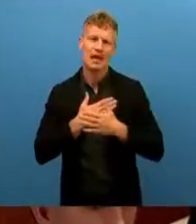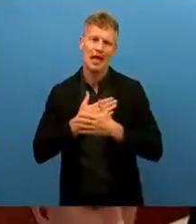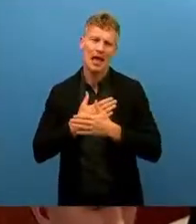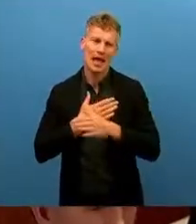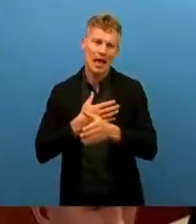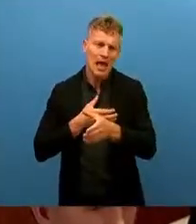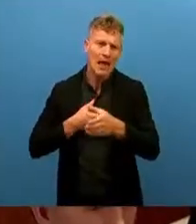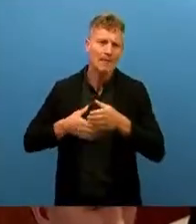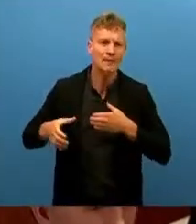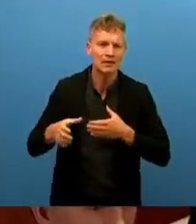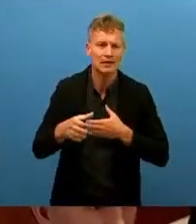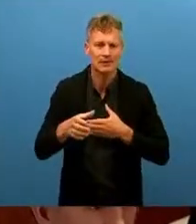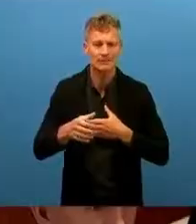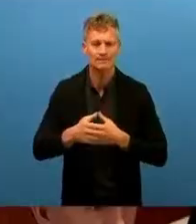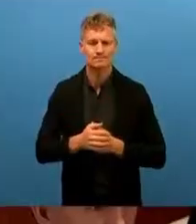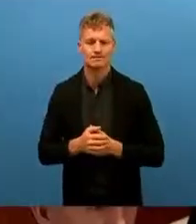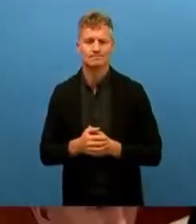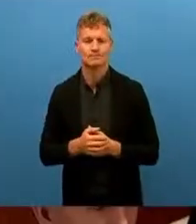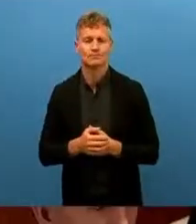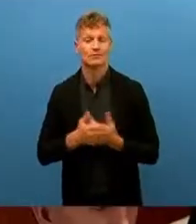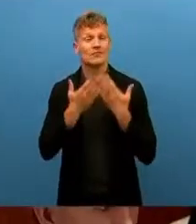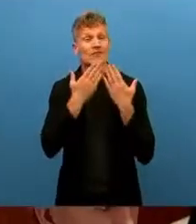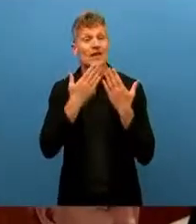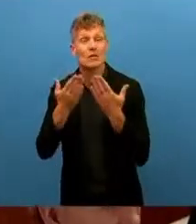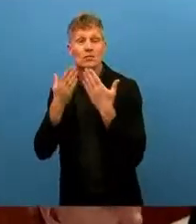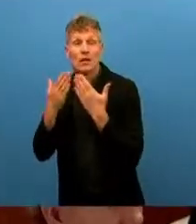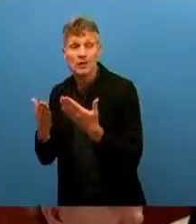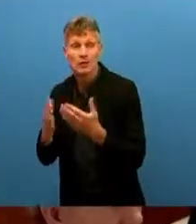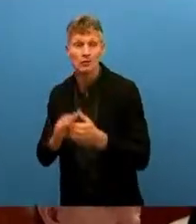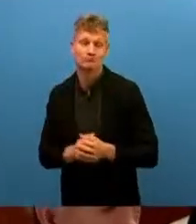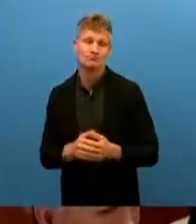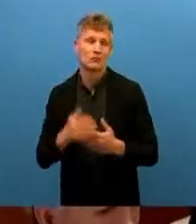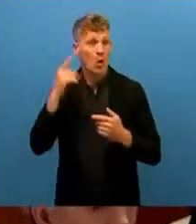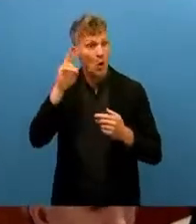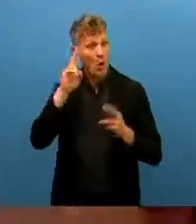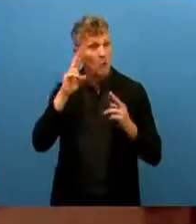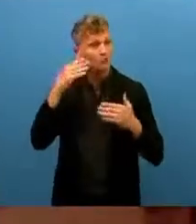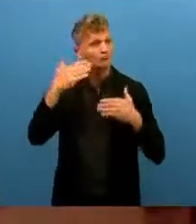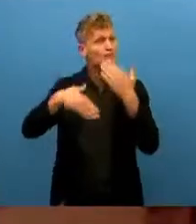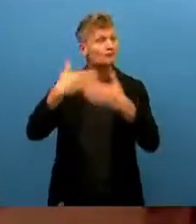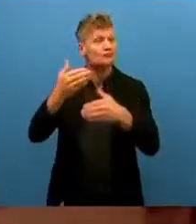working together in the spirit of mutual respect and partnerships. Thank you.